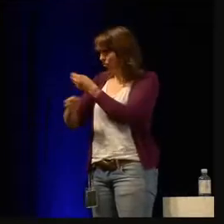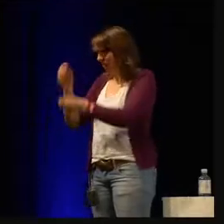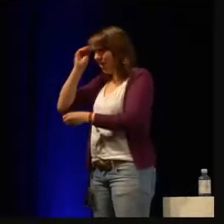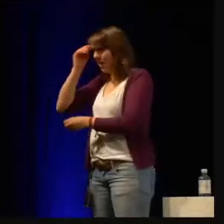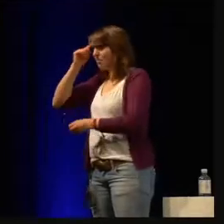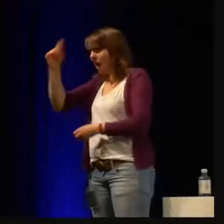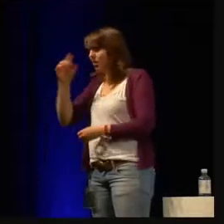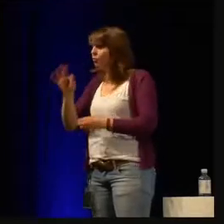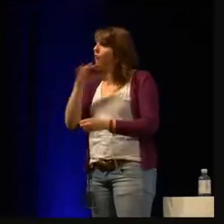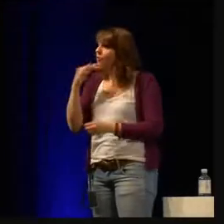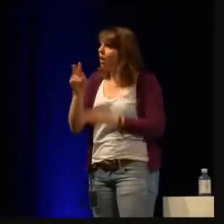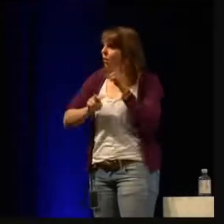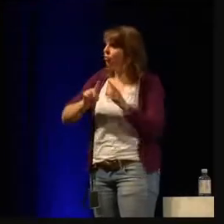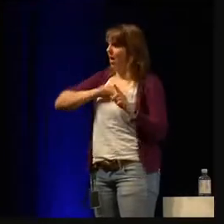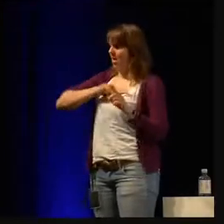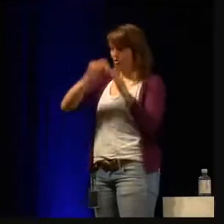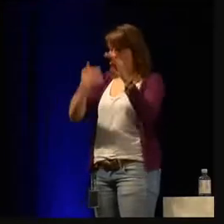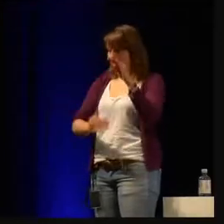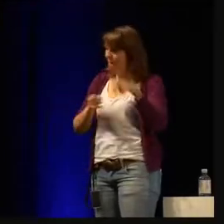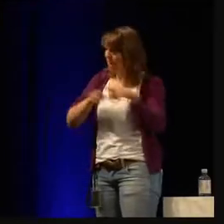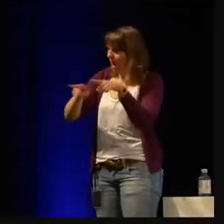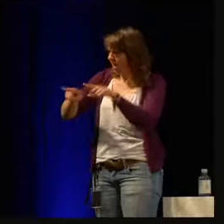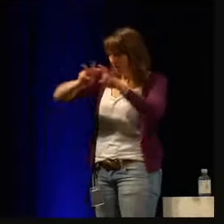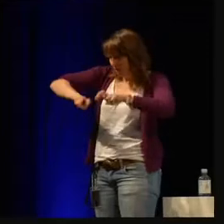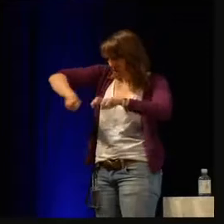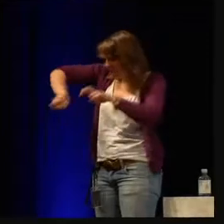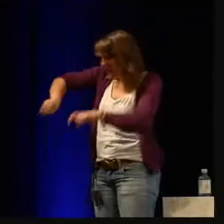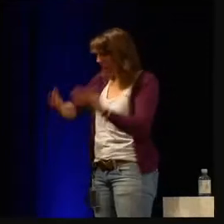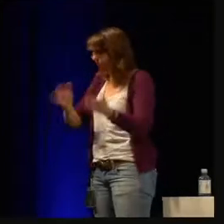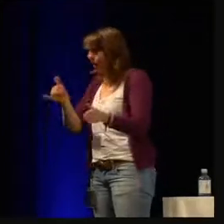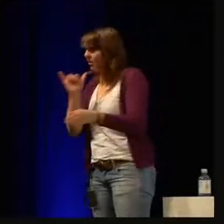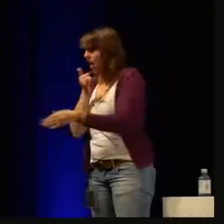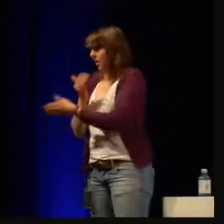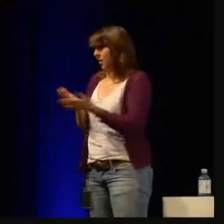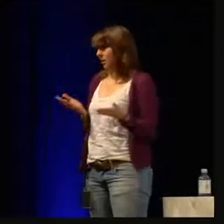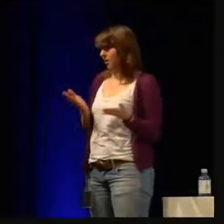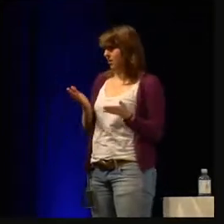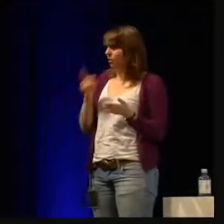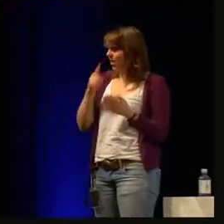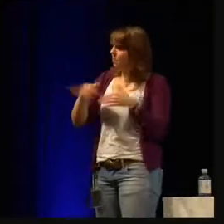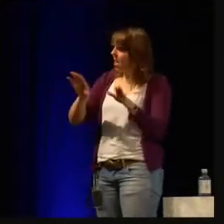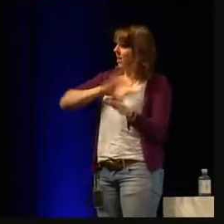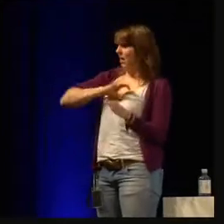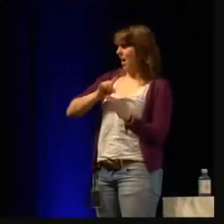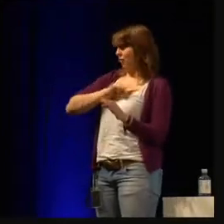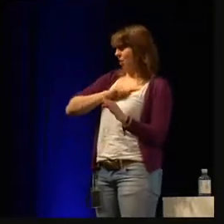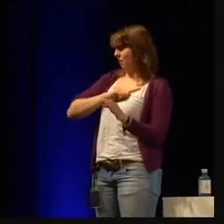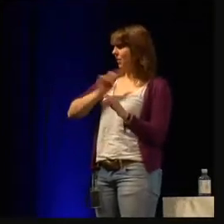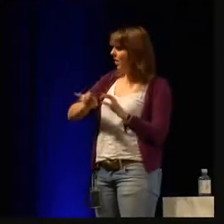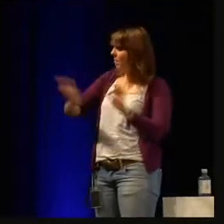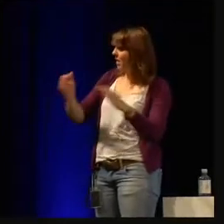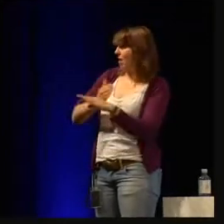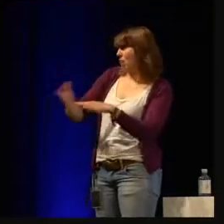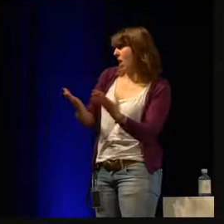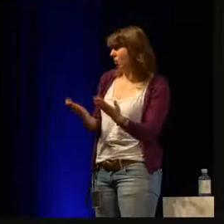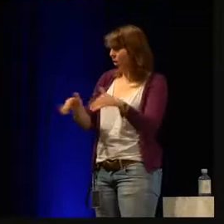big advantage of machine learning is that we can draw on a huge set of examples and have